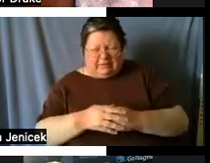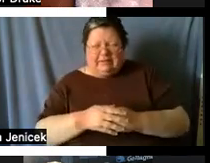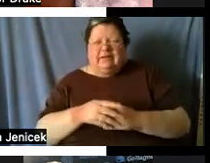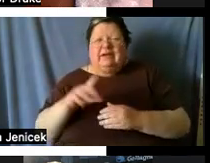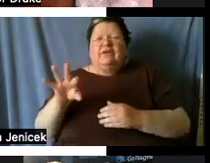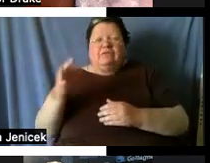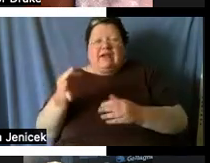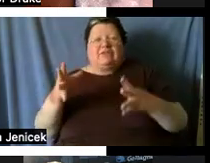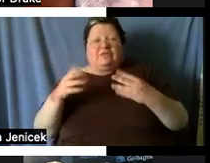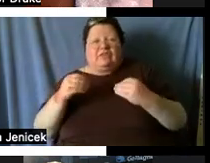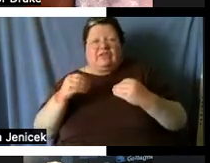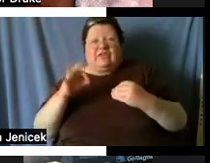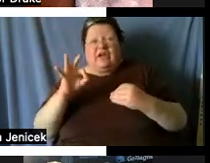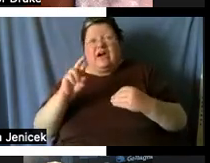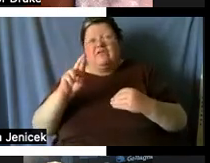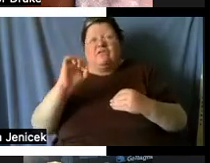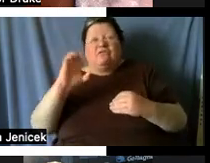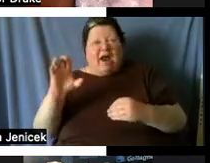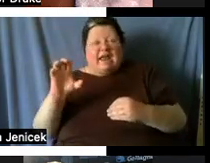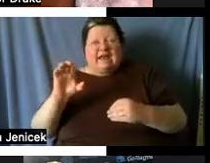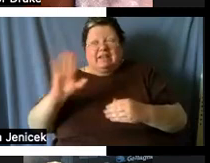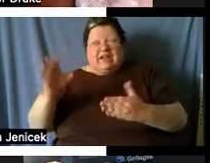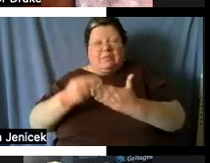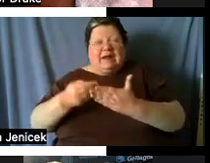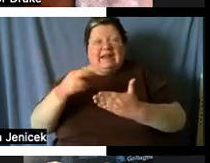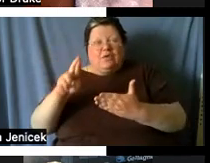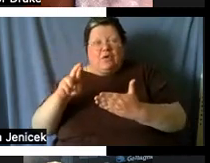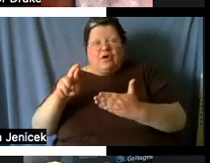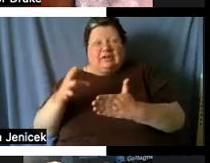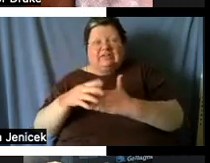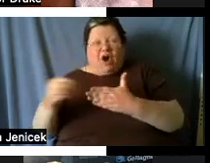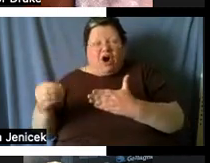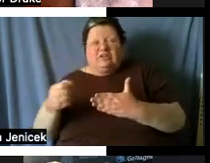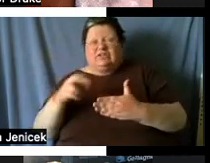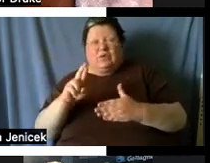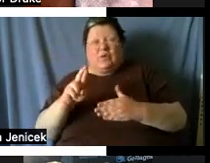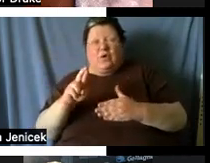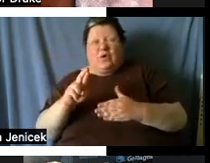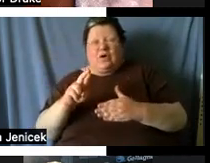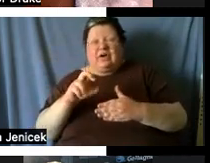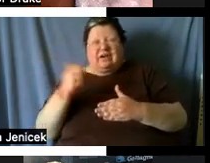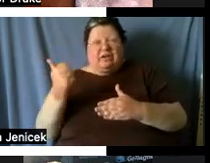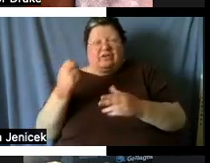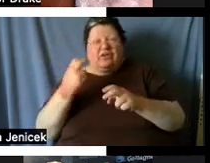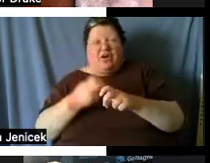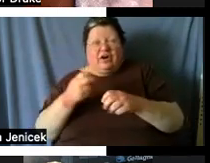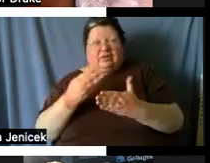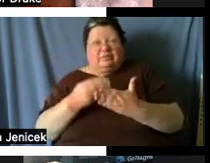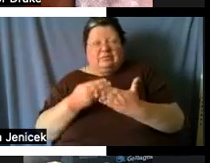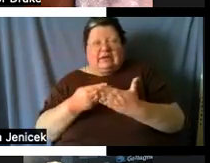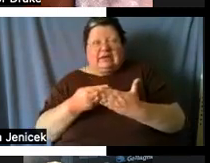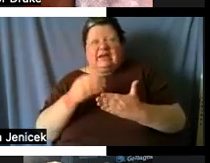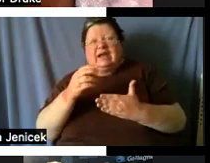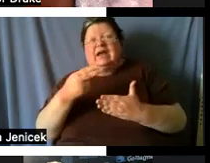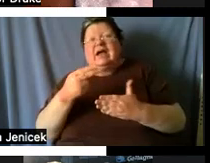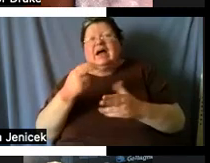take francs or dollars or some other hard currencies. Hard currencies,